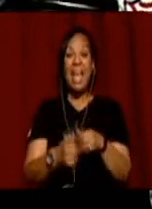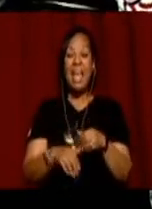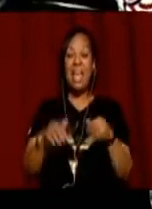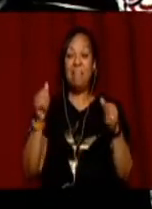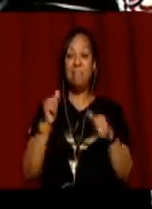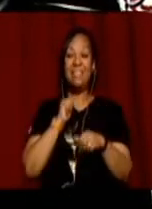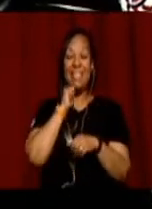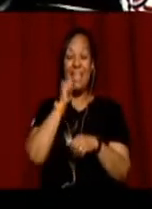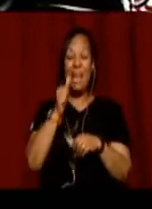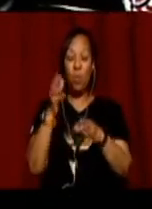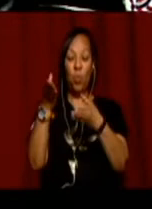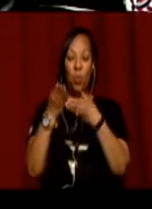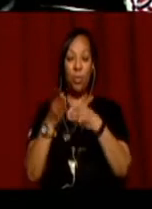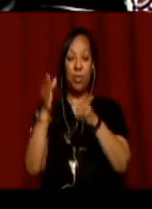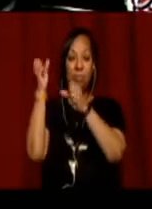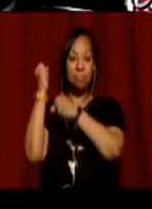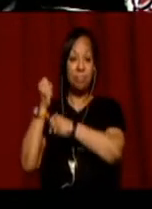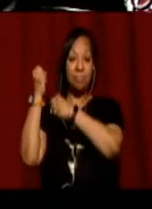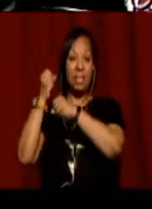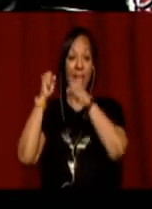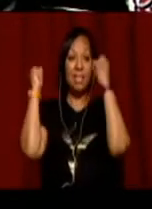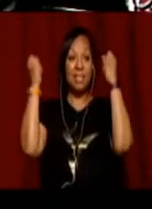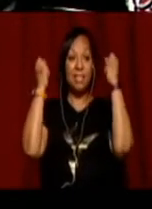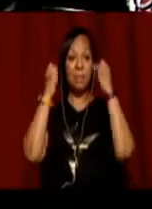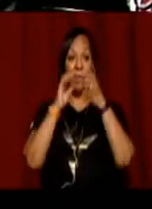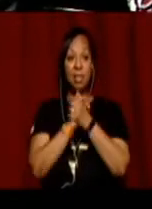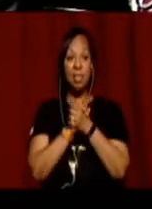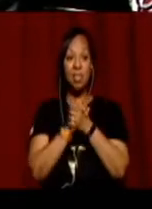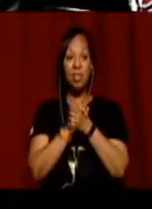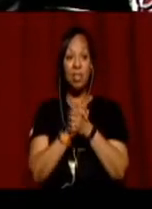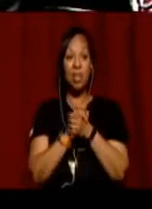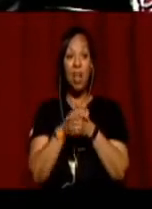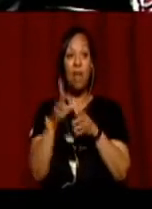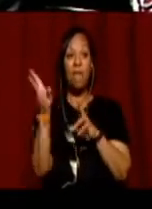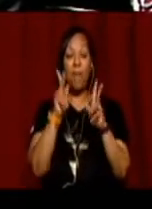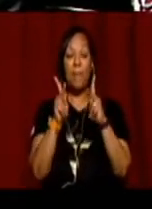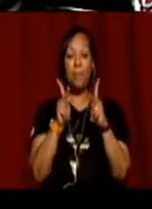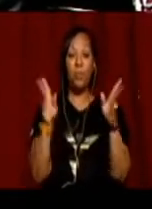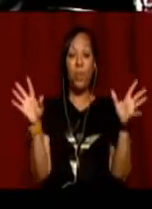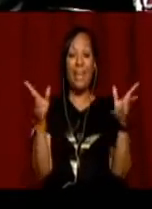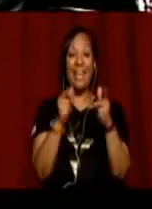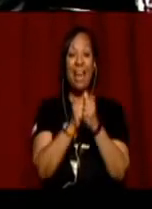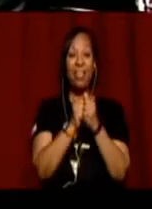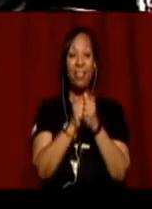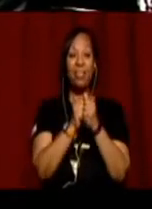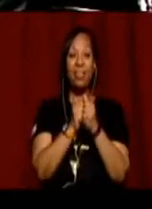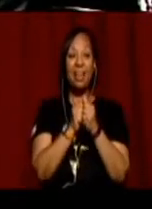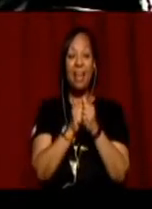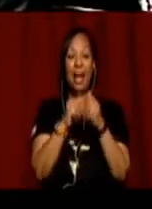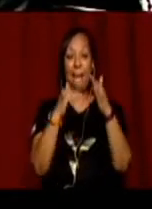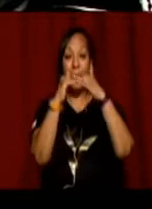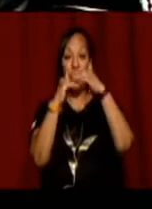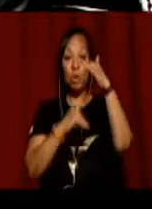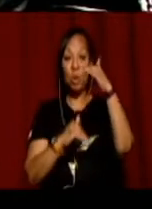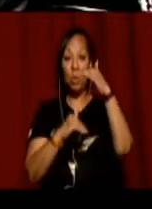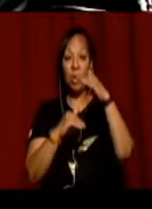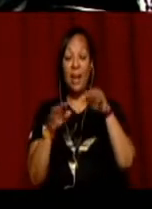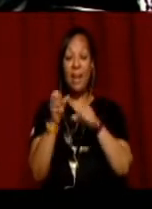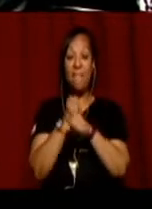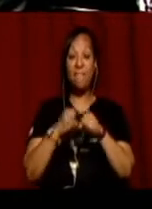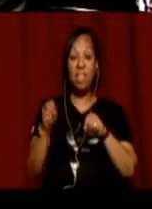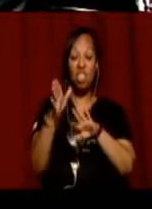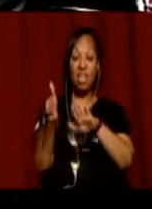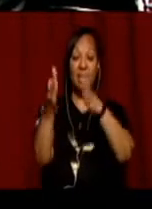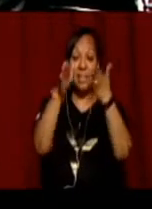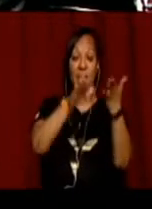parades, discouraged the public celebrations where hundreds or thousands of people would gather, had much lower infection rates and death